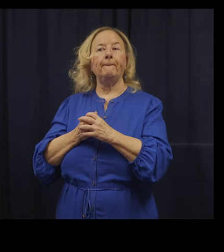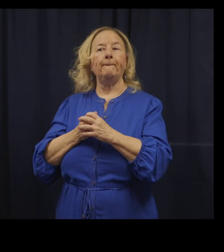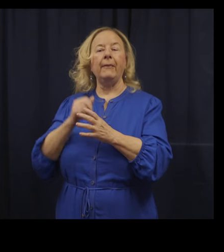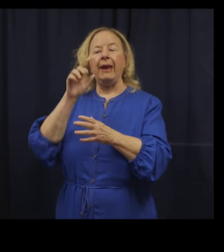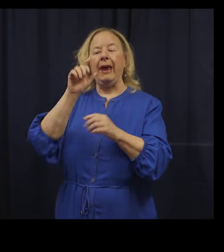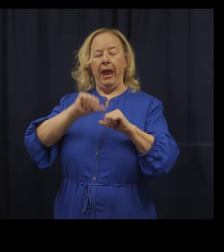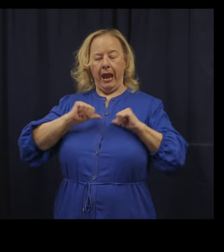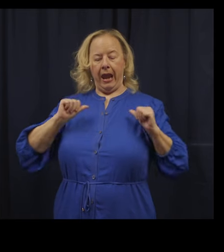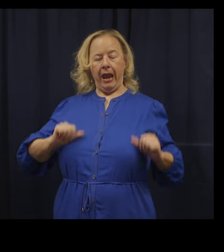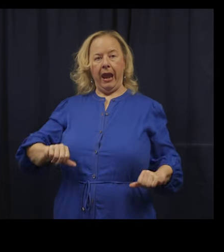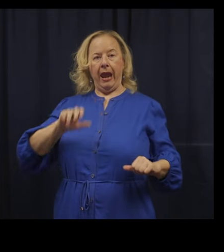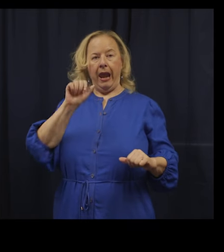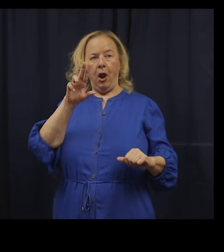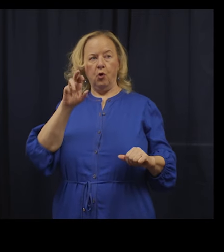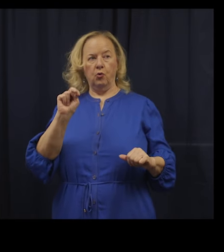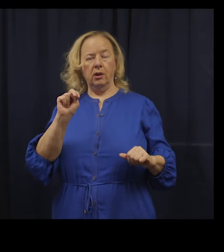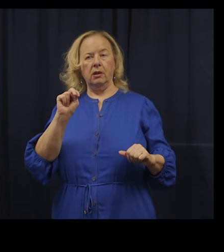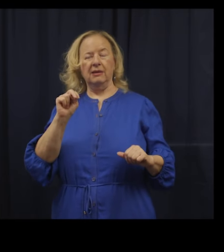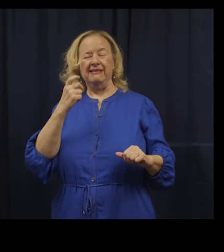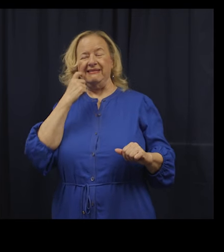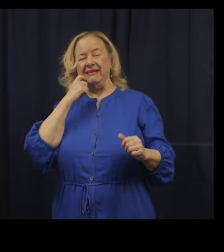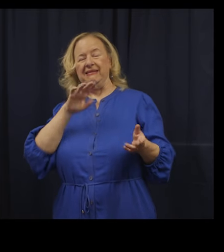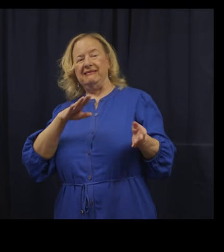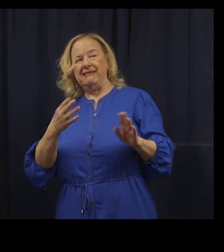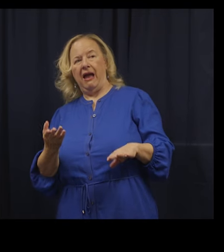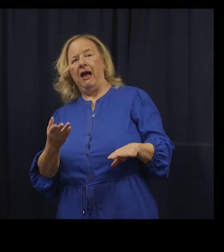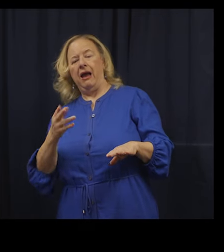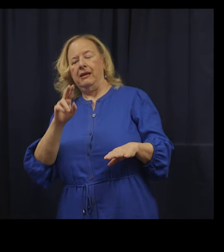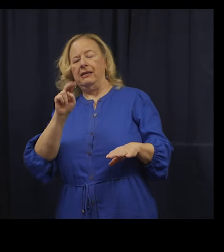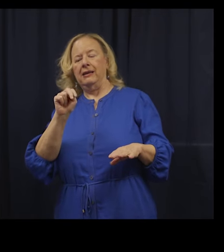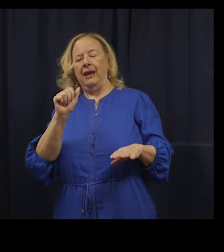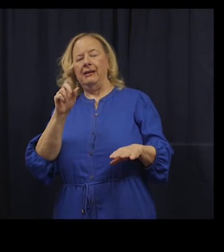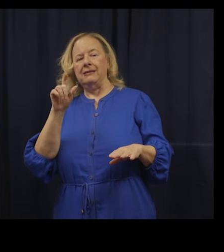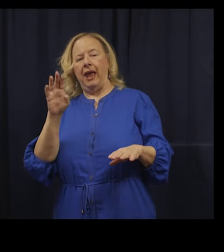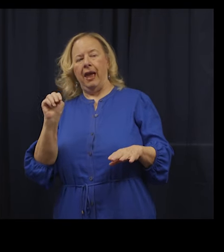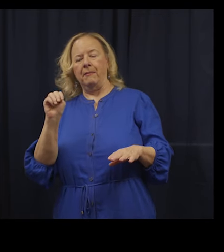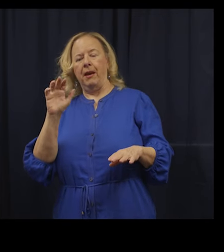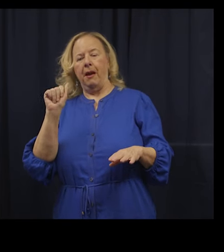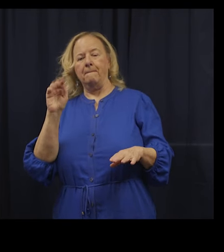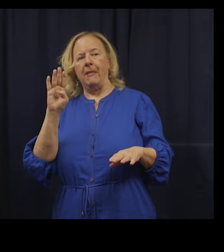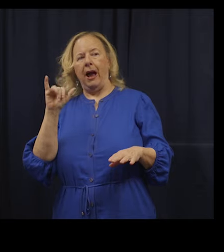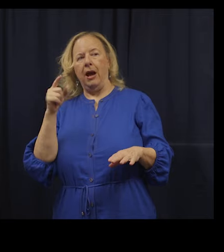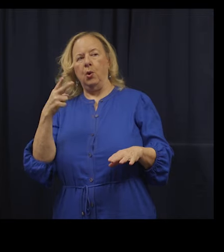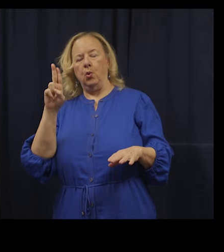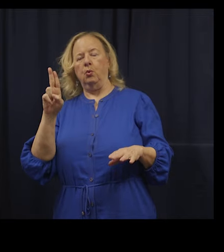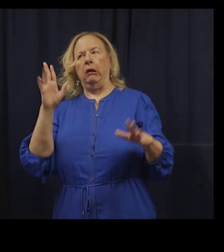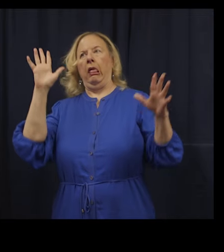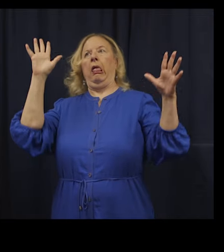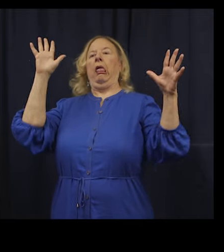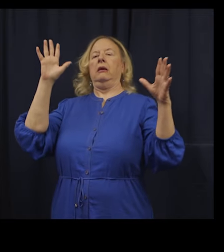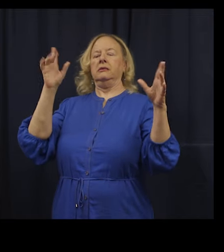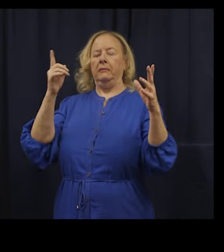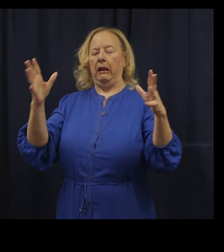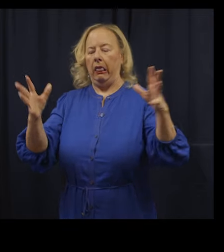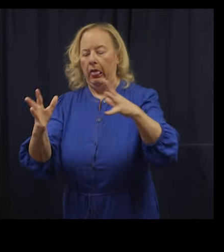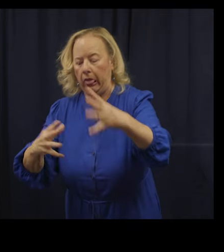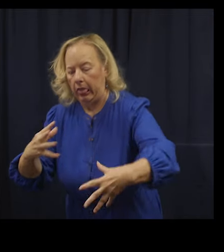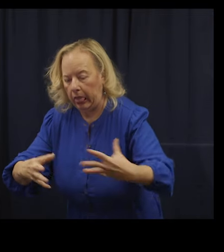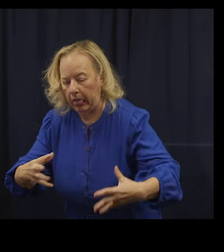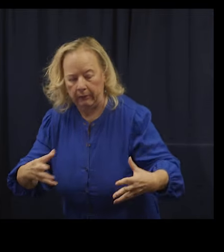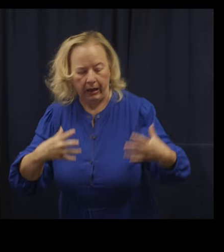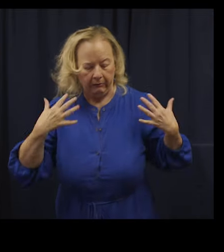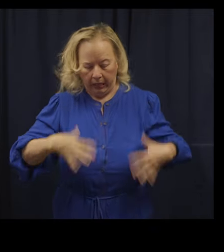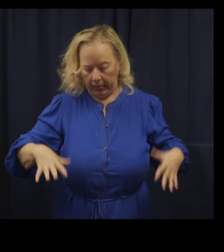Aaron's two sons, Nadab and Abihu, just died. It was Nisan 1, and now people had to handle the dead body, and now it's like, oh, good grief, I want to keep the Passover, but